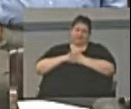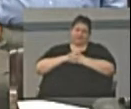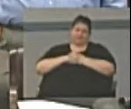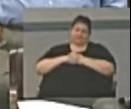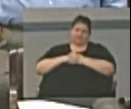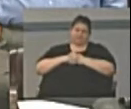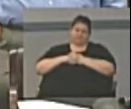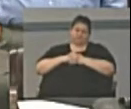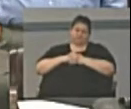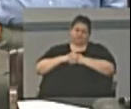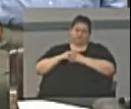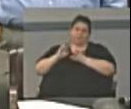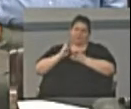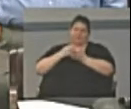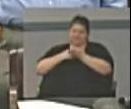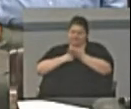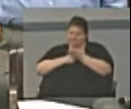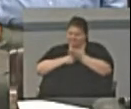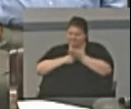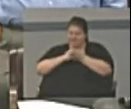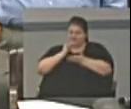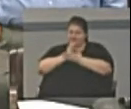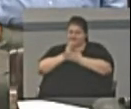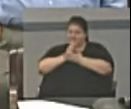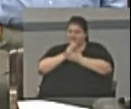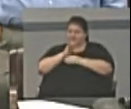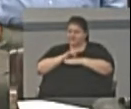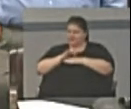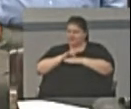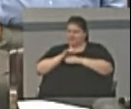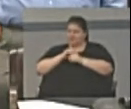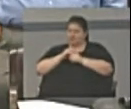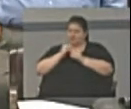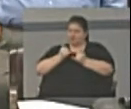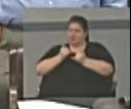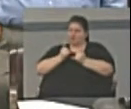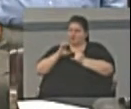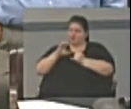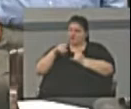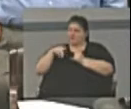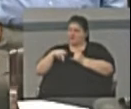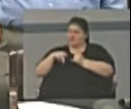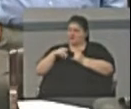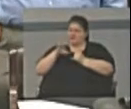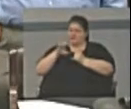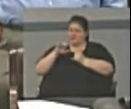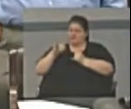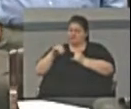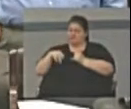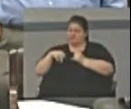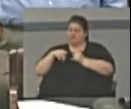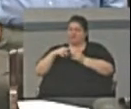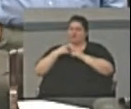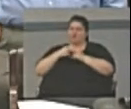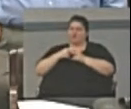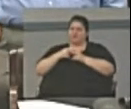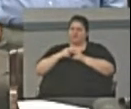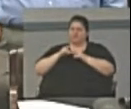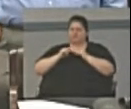$85,755. We discussed funding was available in the current CIP under the project titled Parks and Recreation Maintenance